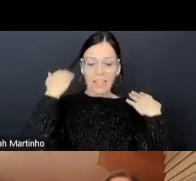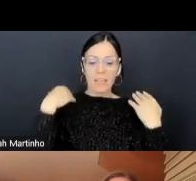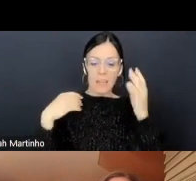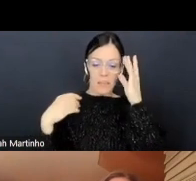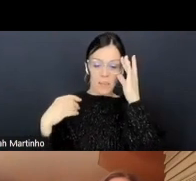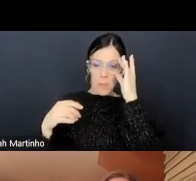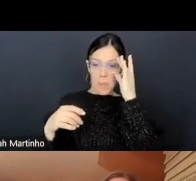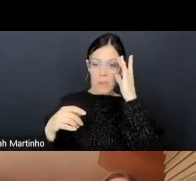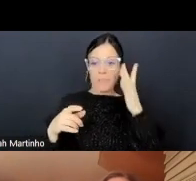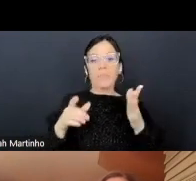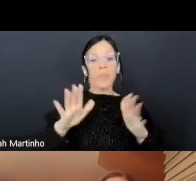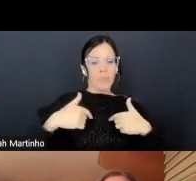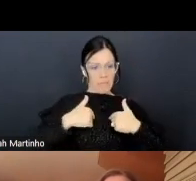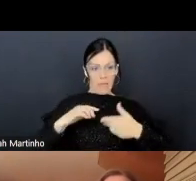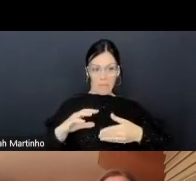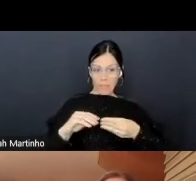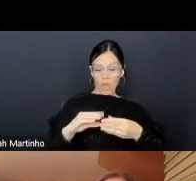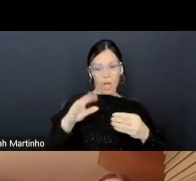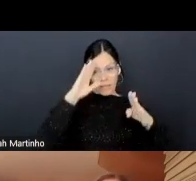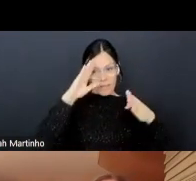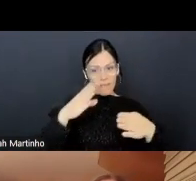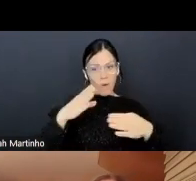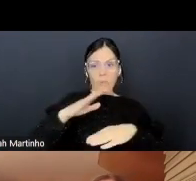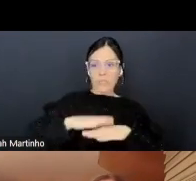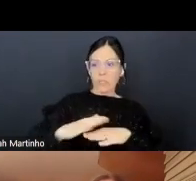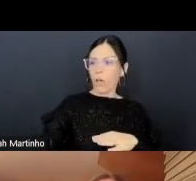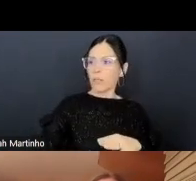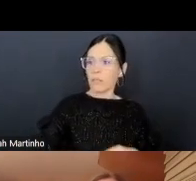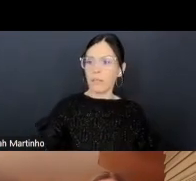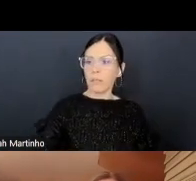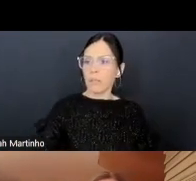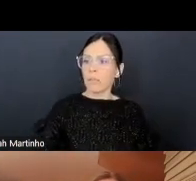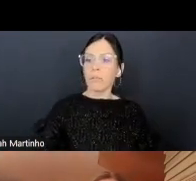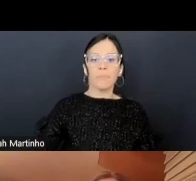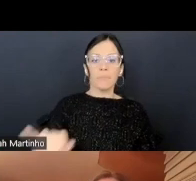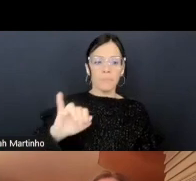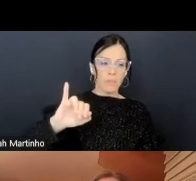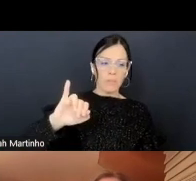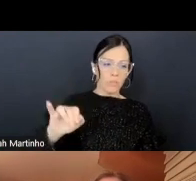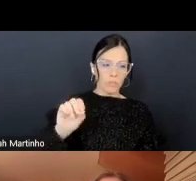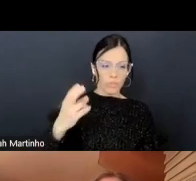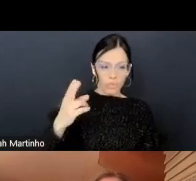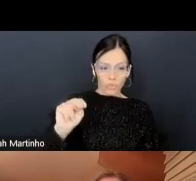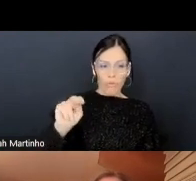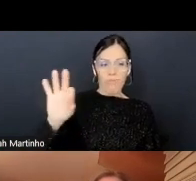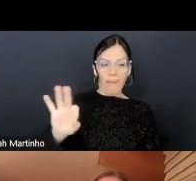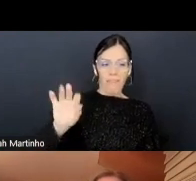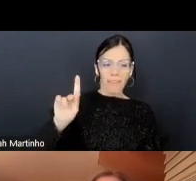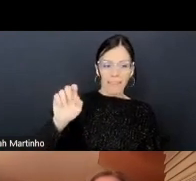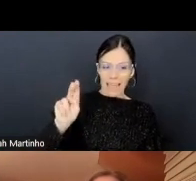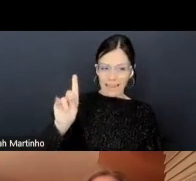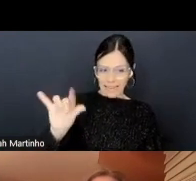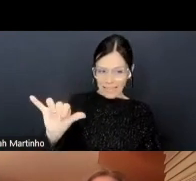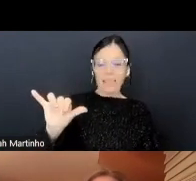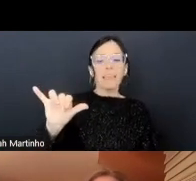my talk is um focuses on um john f kennedy um and i should say